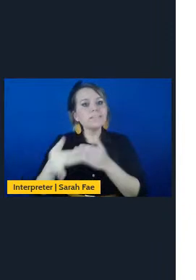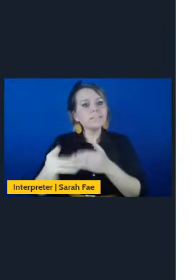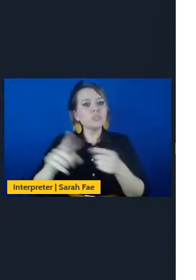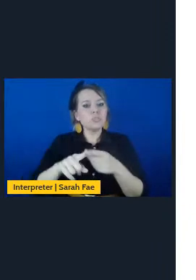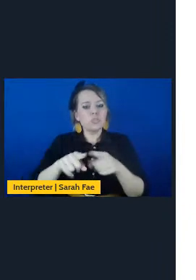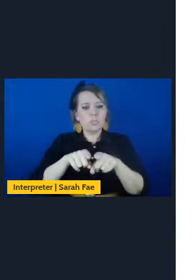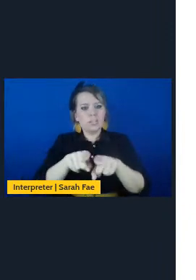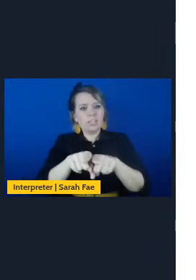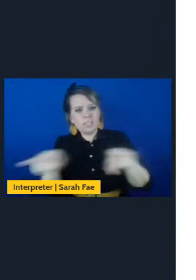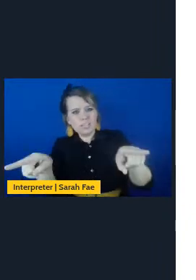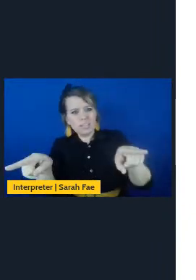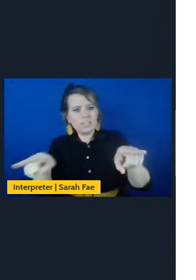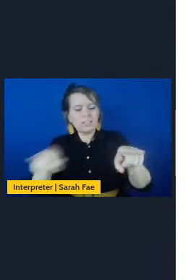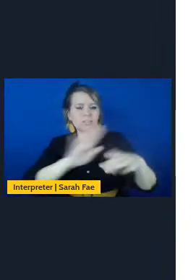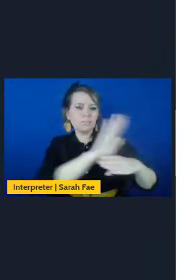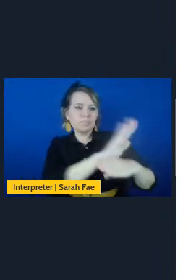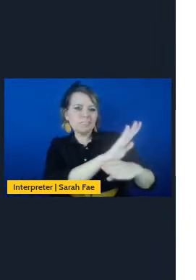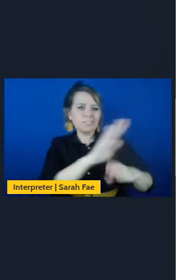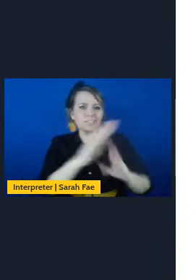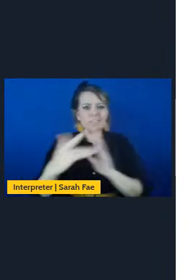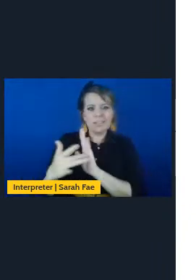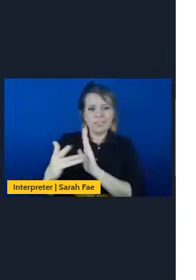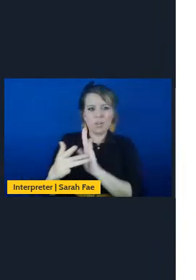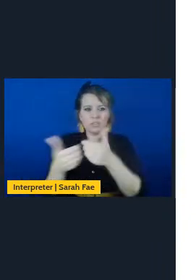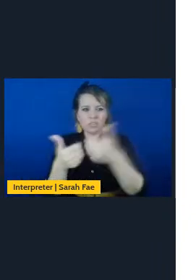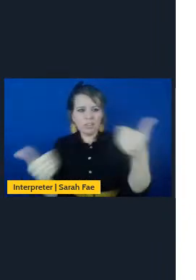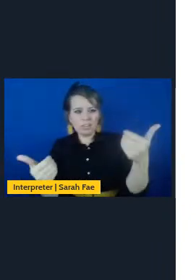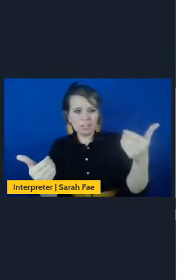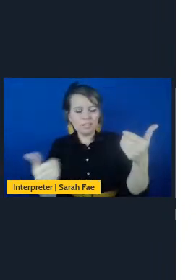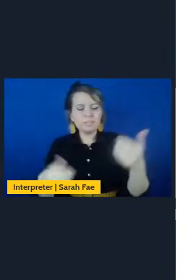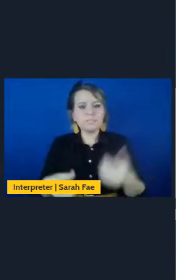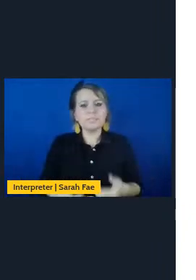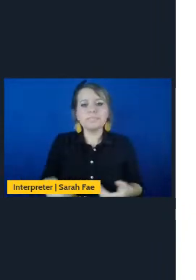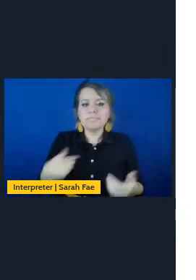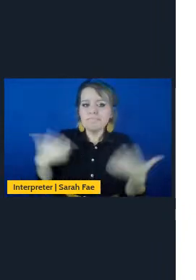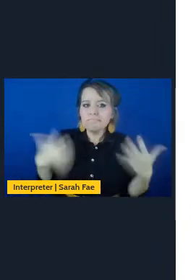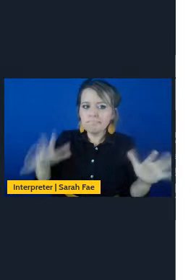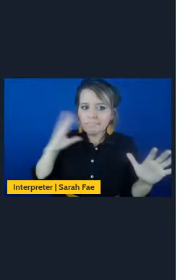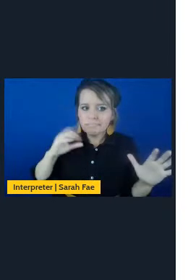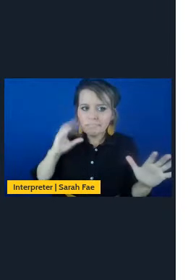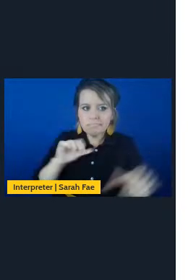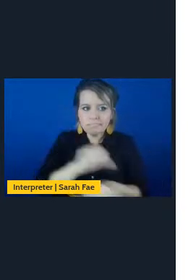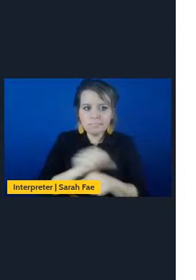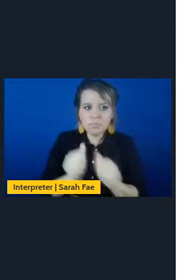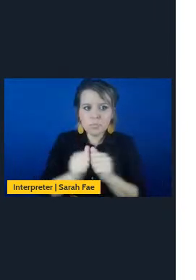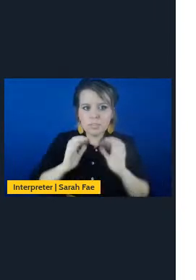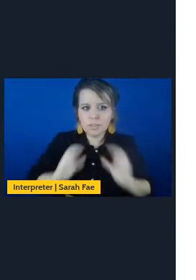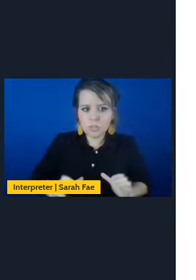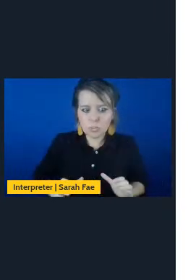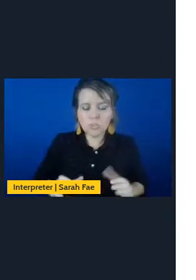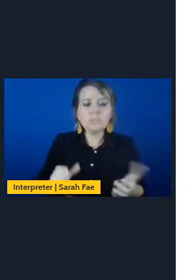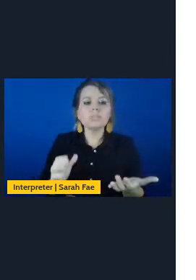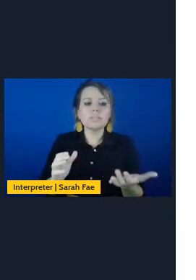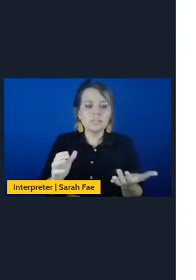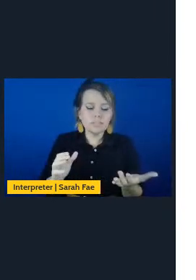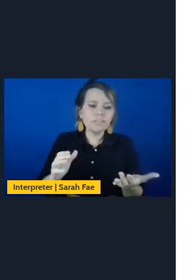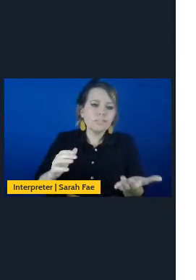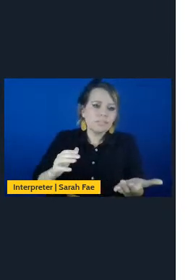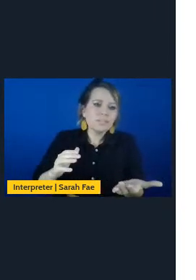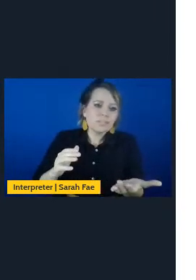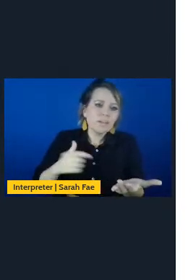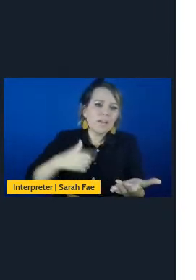between business and technology. Now, having worked with customers, I also seen that led to a lot of rework. And I'll give you an